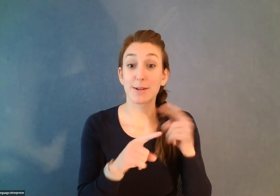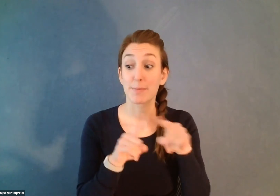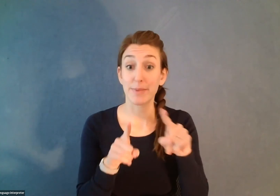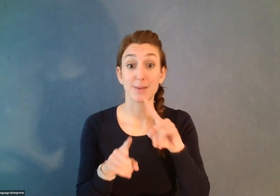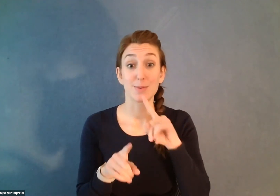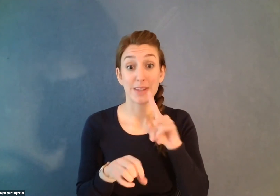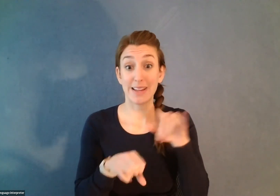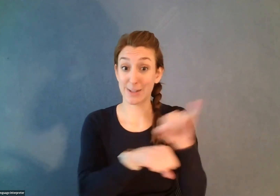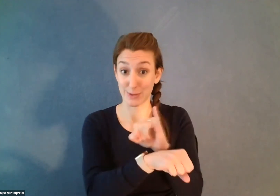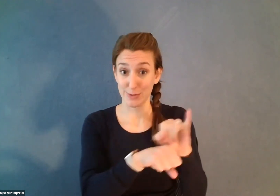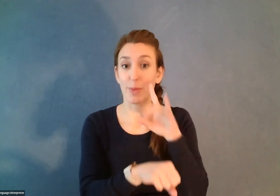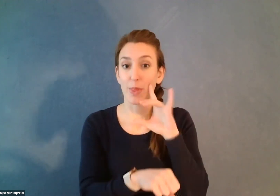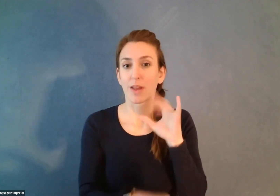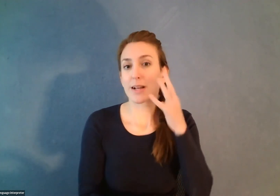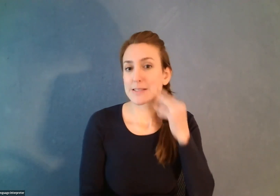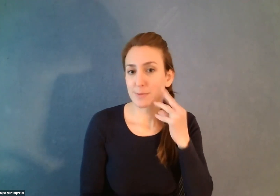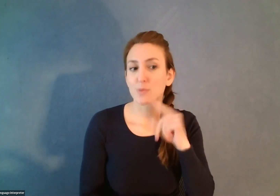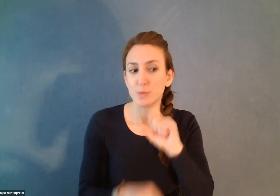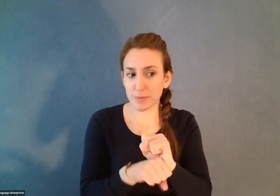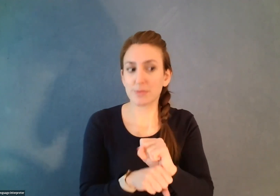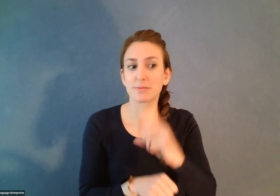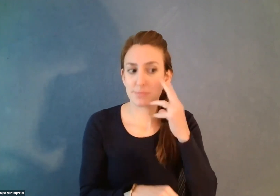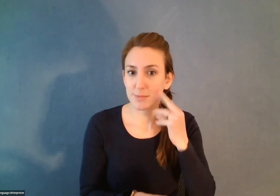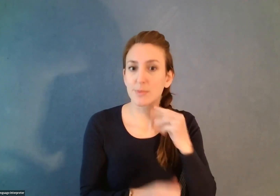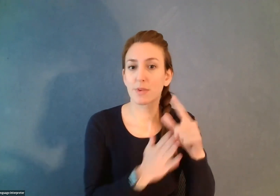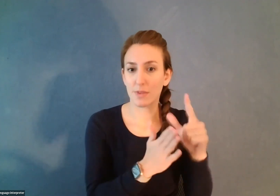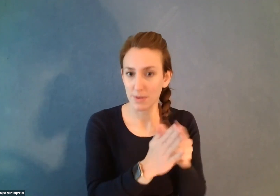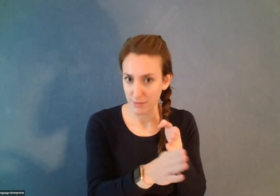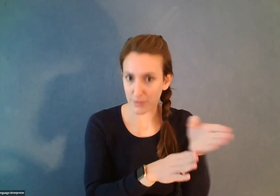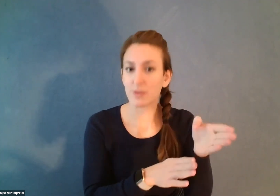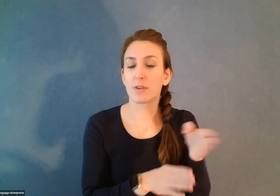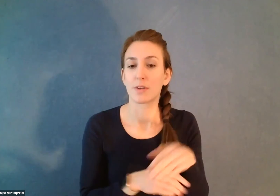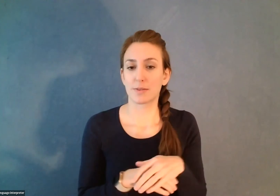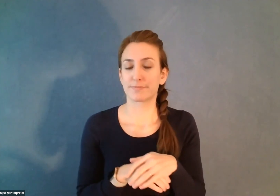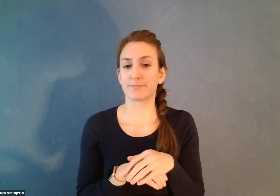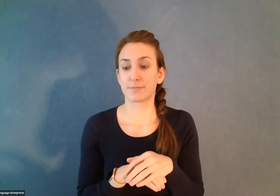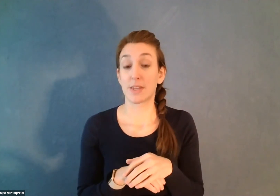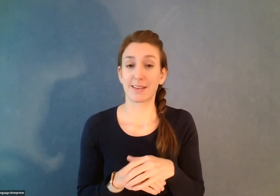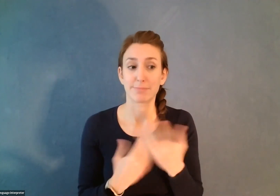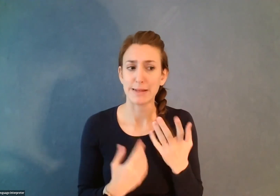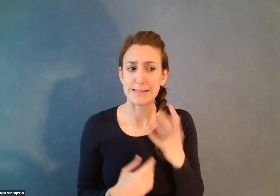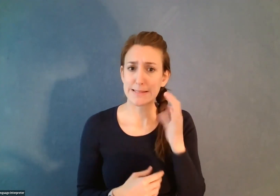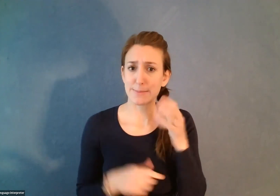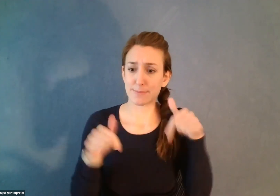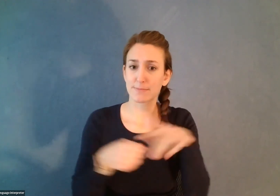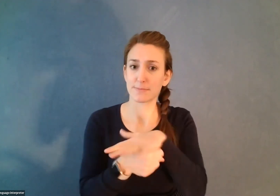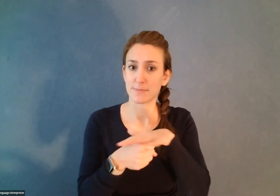is so awesome to see as well. And I find in our area, there are way more opportunities even than I saw when I was living in Chicago